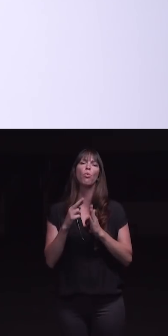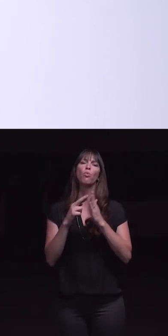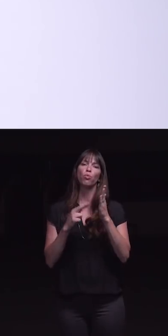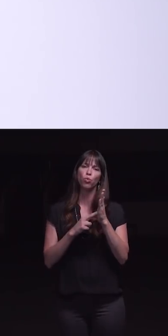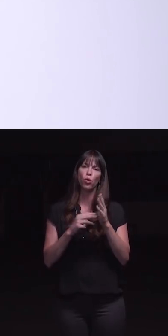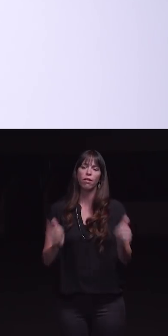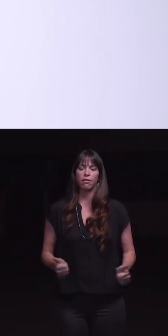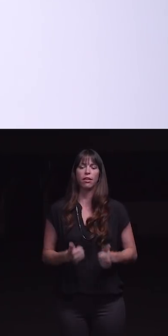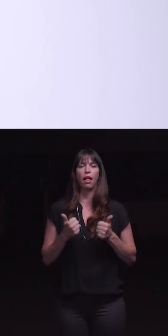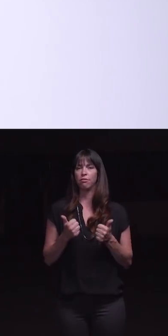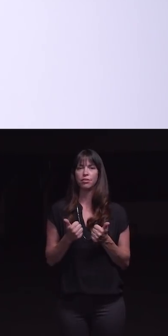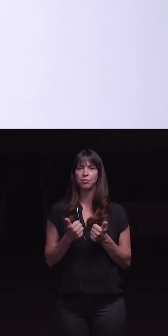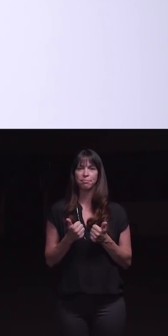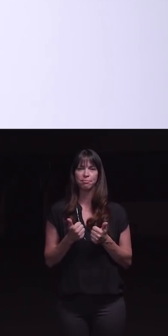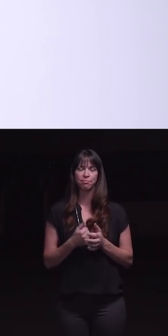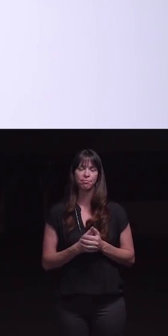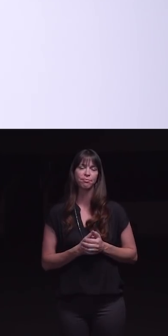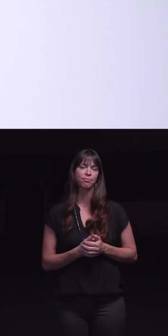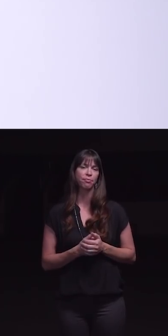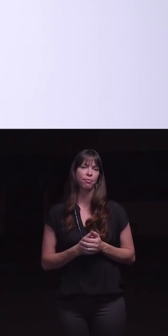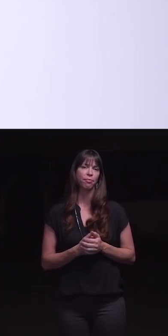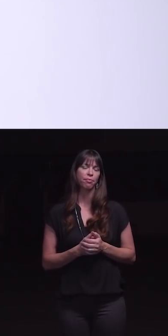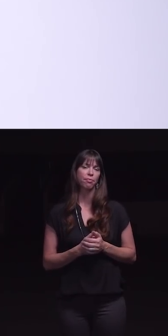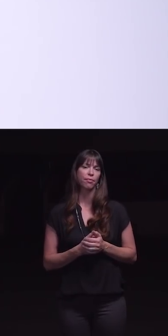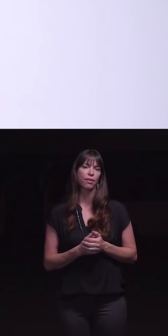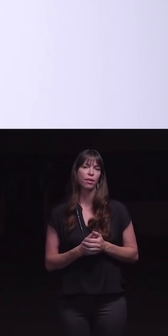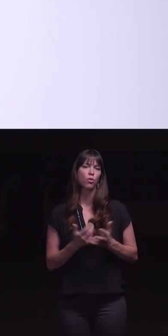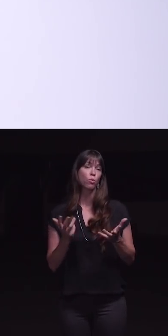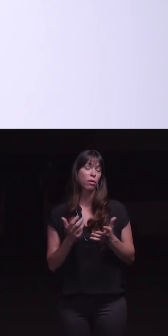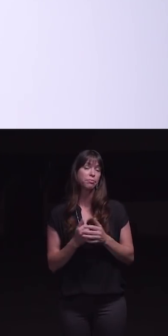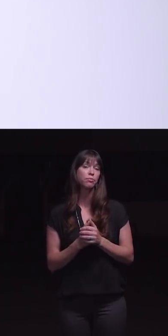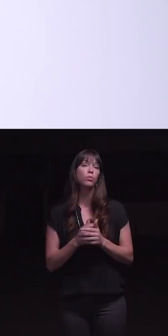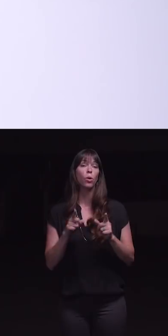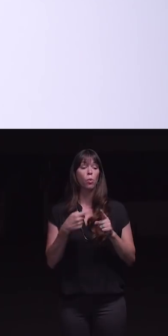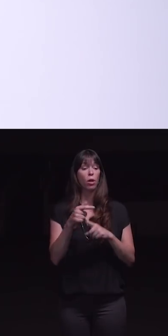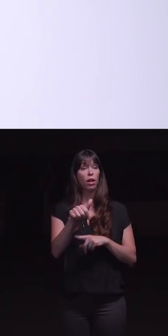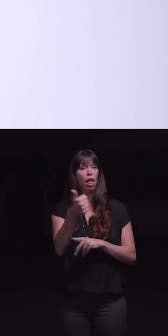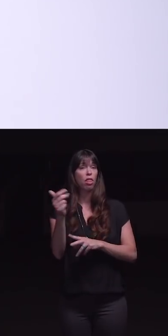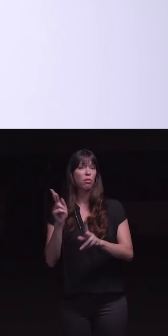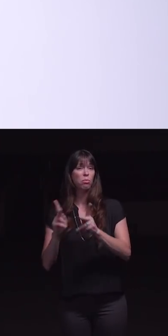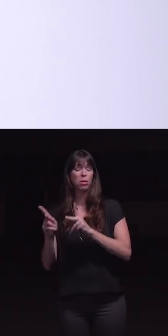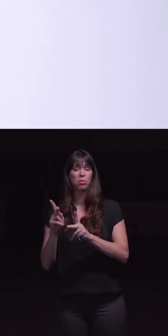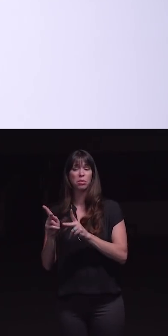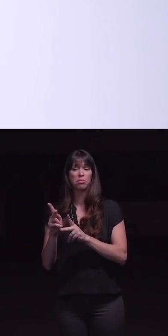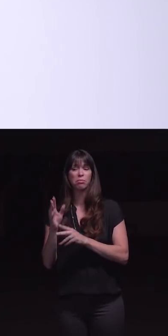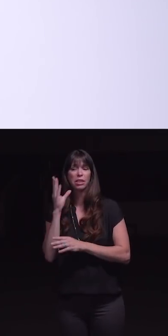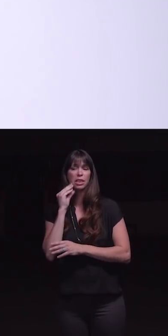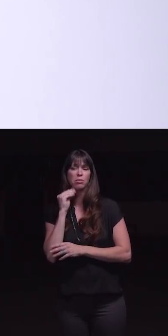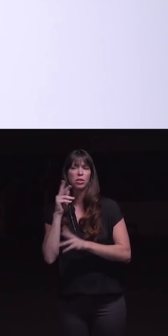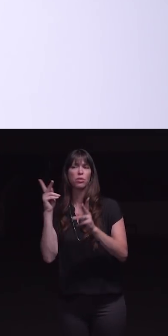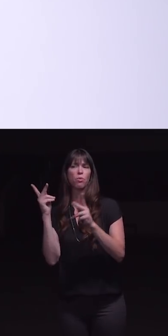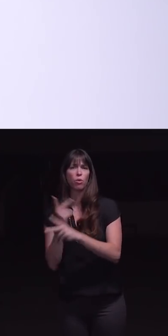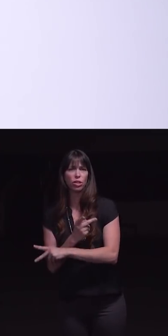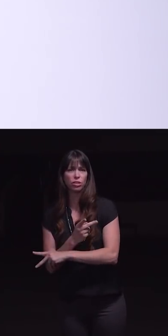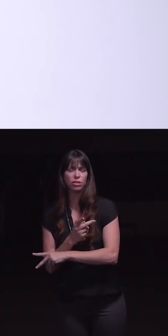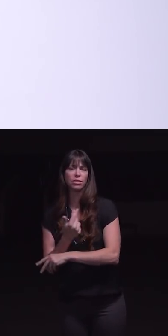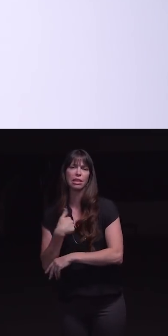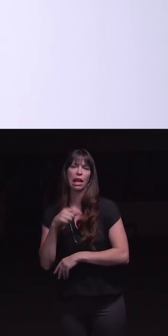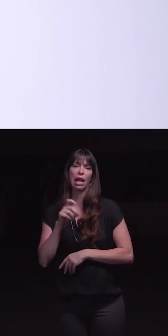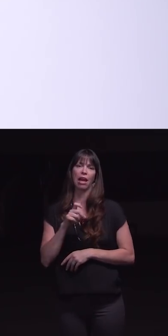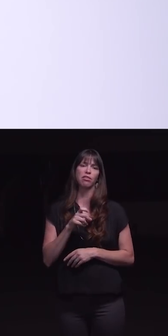of life. I try to live by it as best I can, is that when others are at their worst, I have to be at my